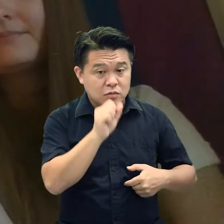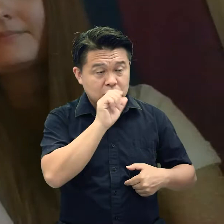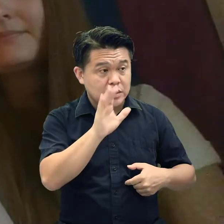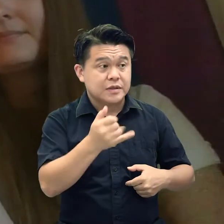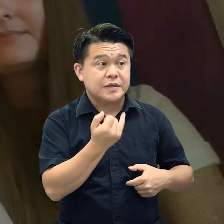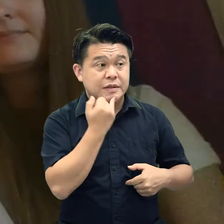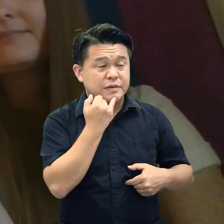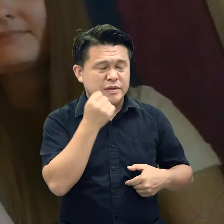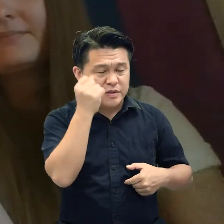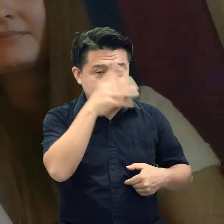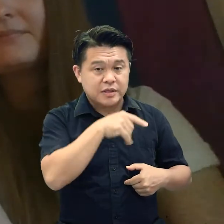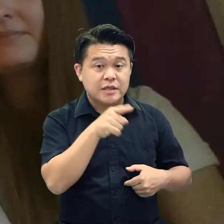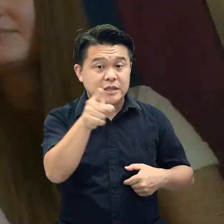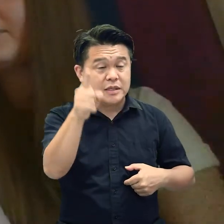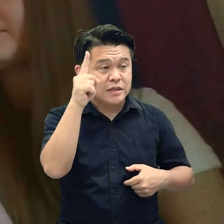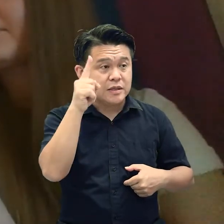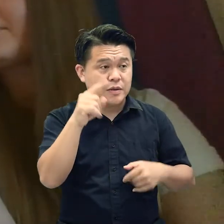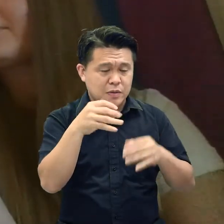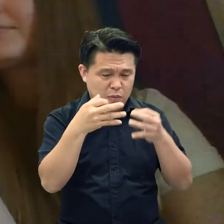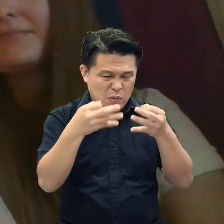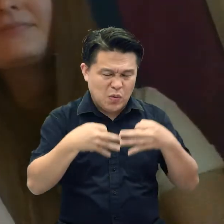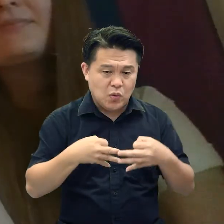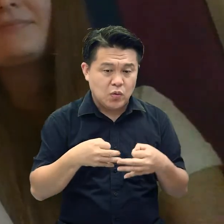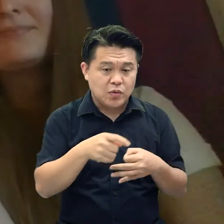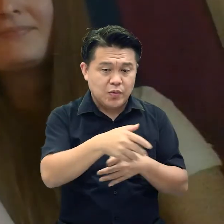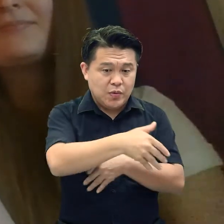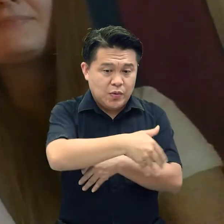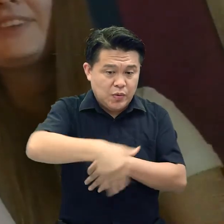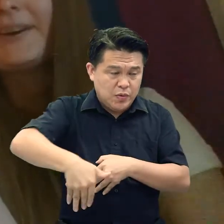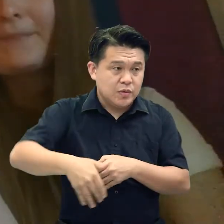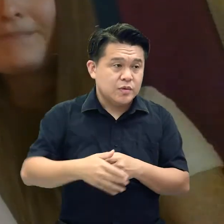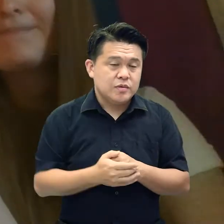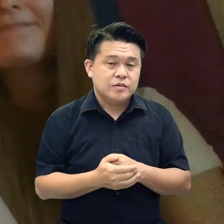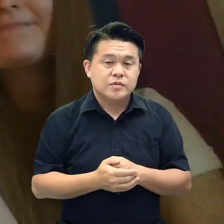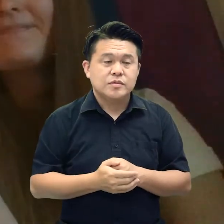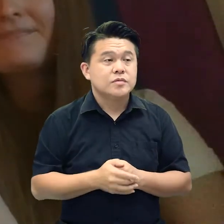us if you don't want to. Just mind your own business.